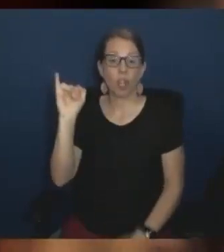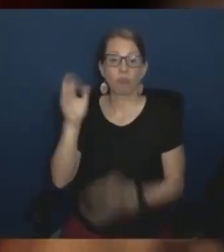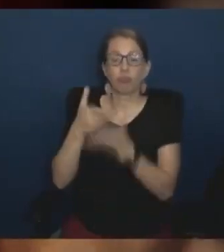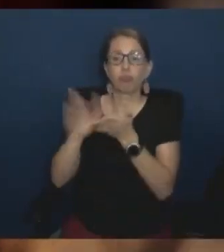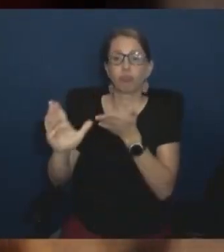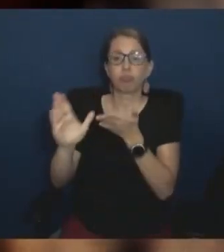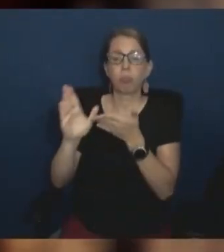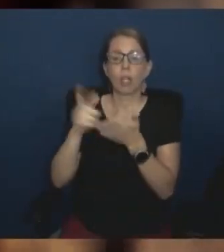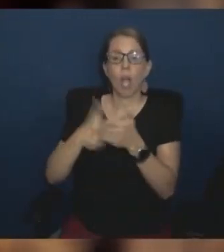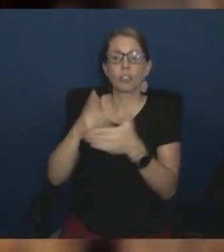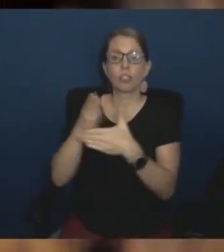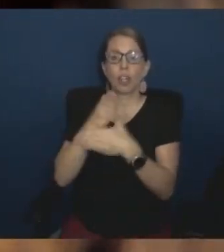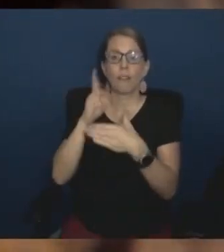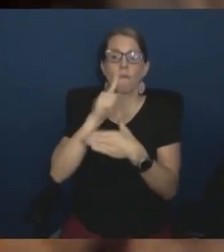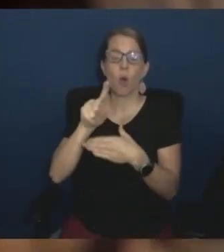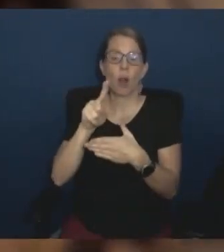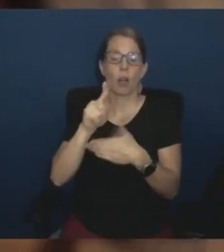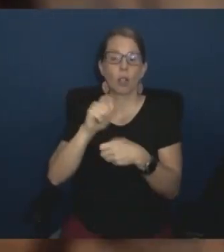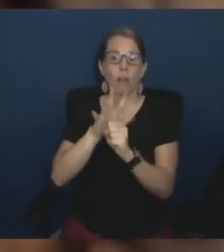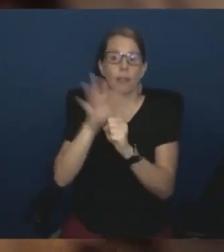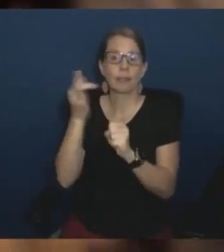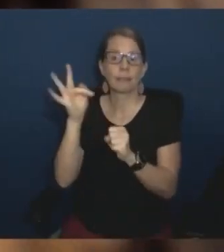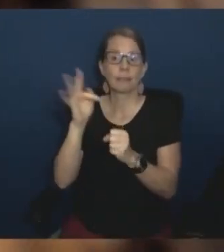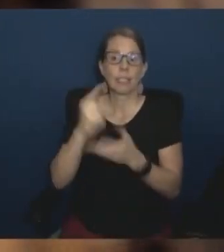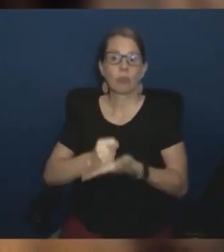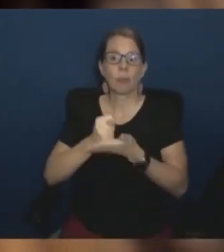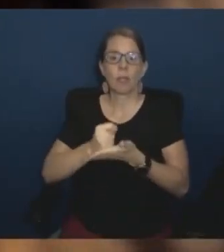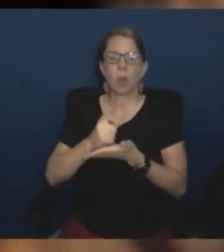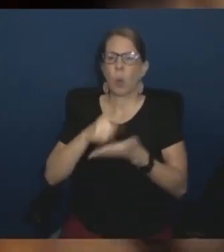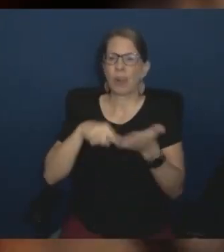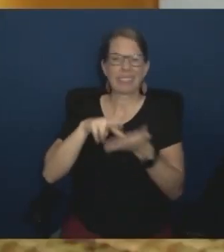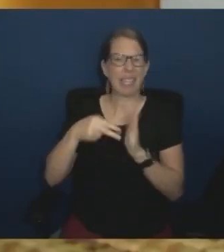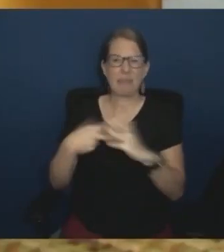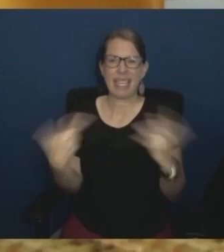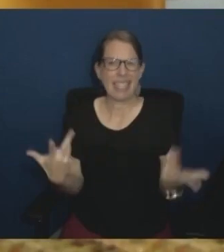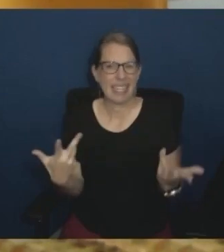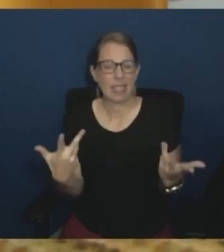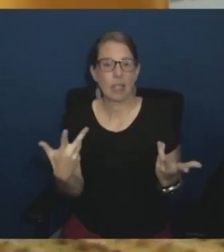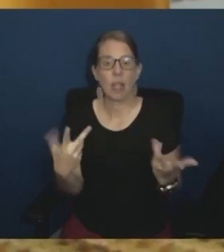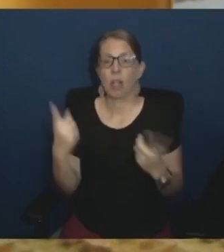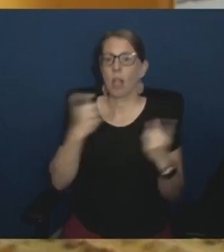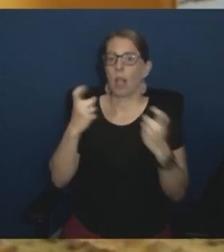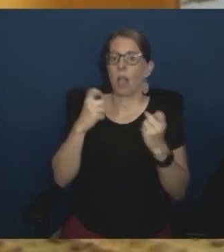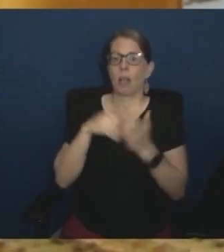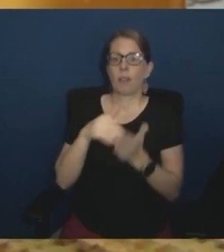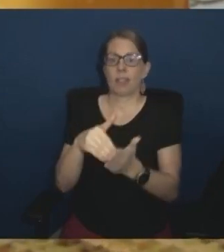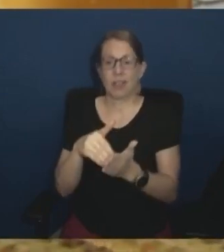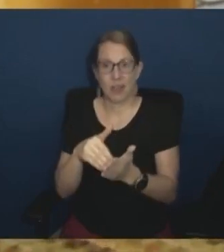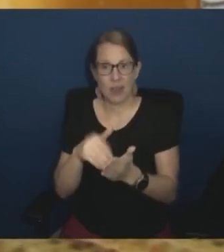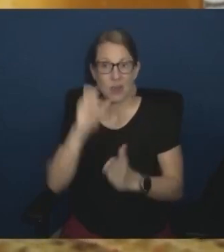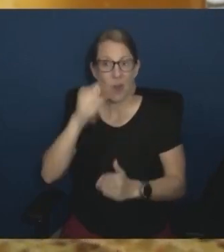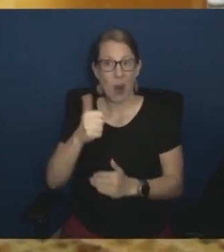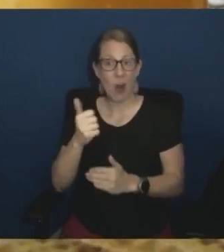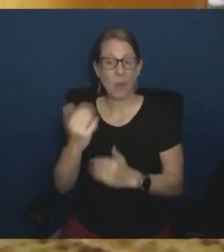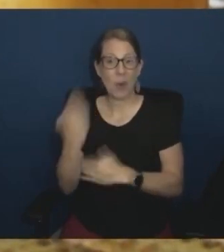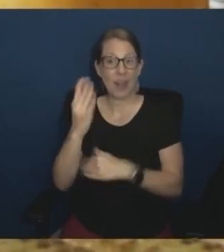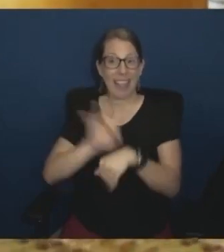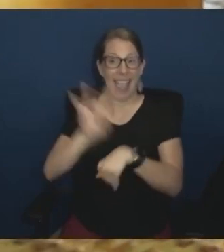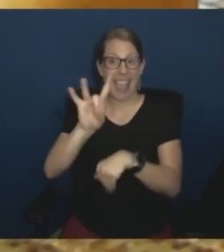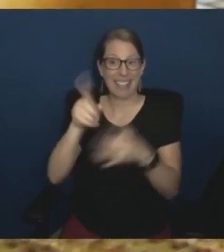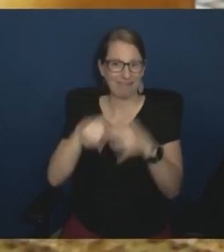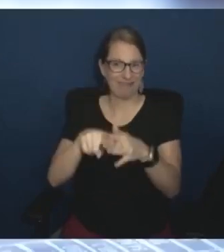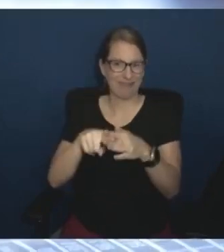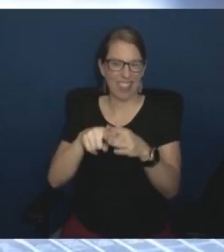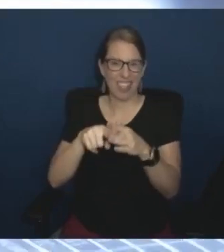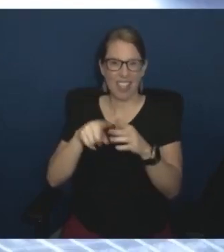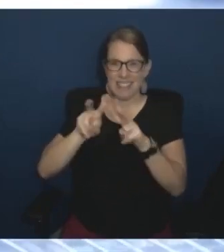for COVID-19 treatment. So what does that mean? We get this question a lot. So join us tomorrow morning starting at 8 o'clock as we break down the